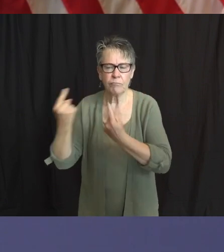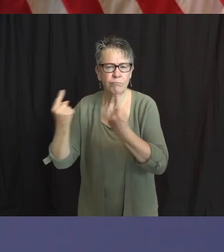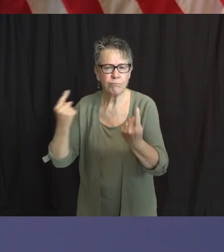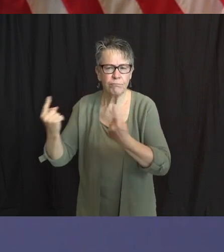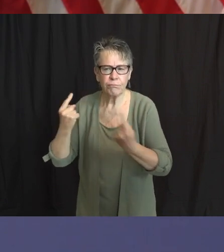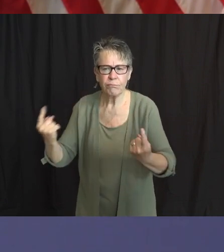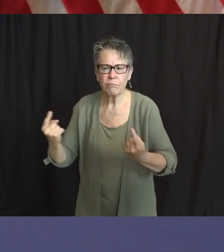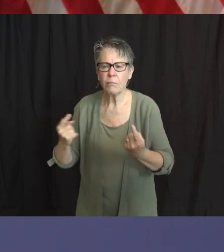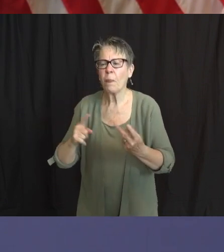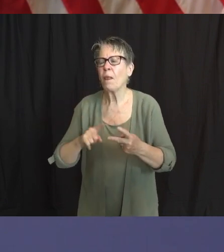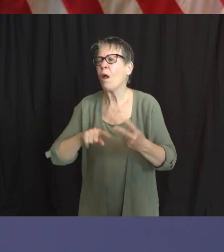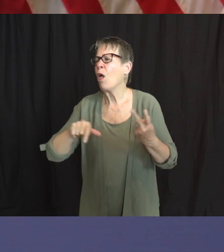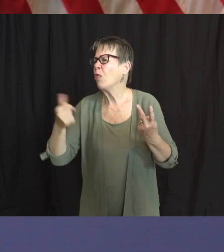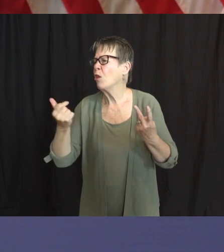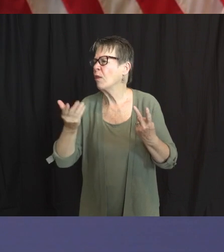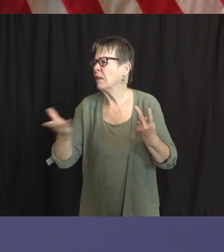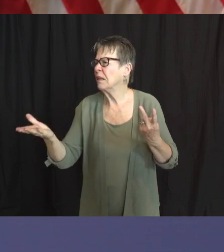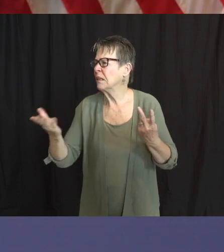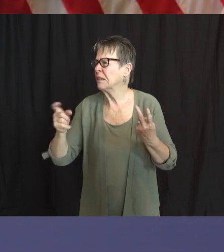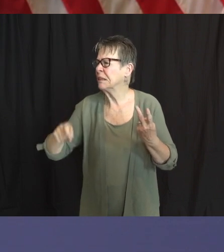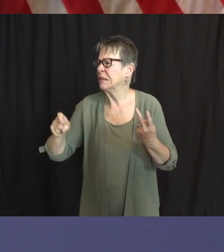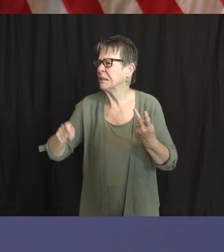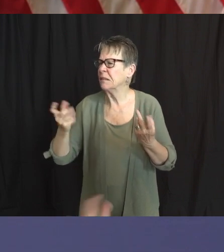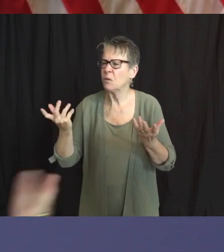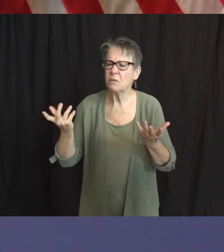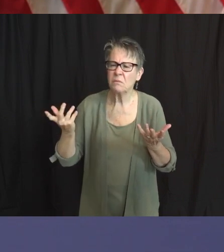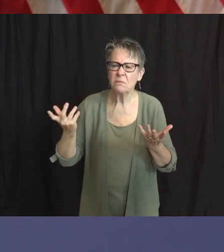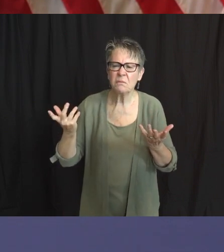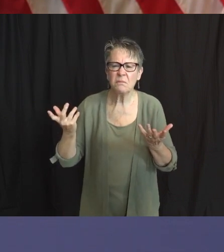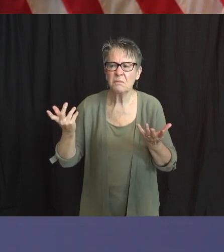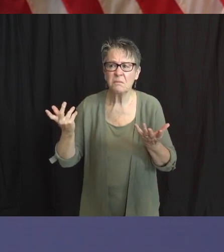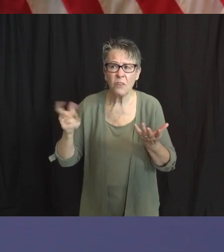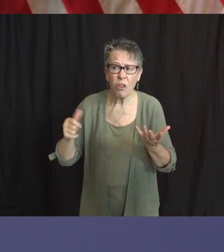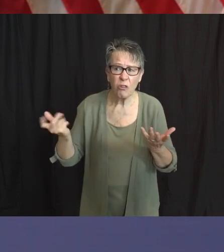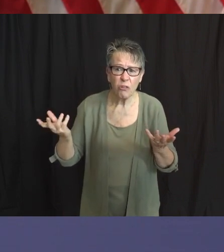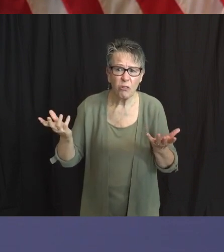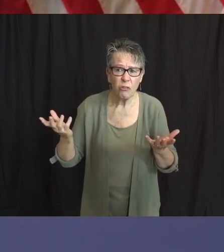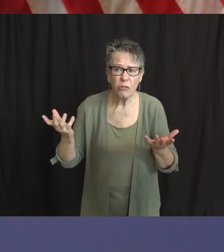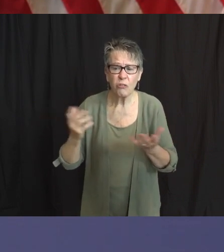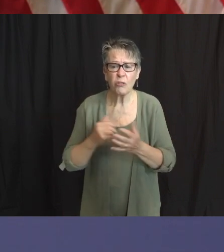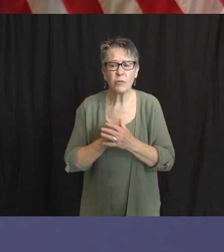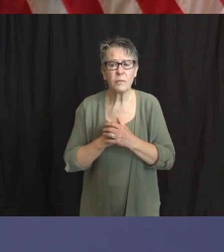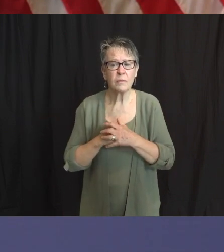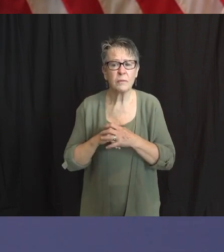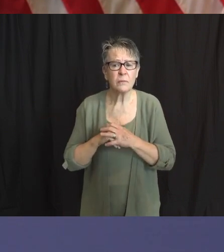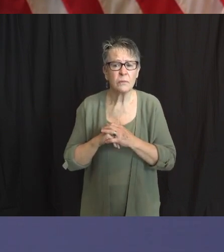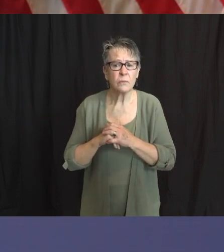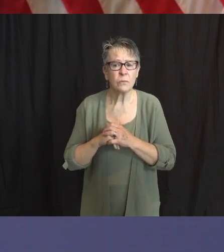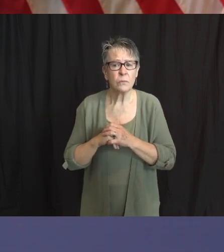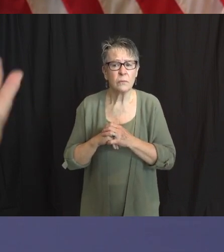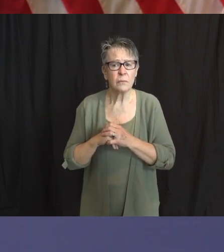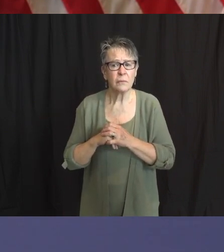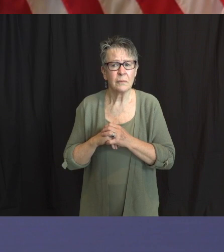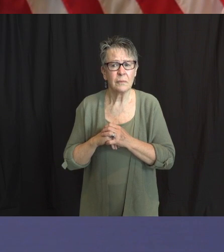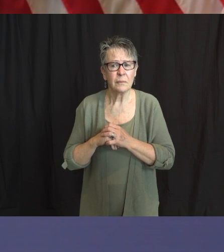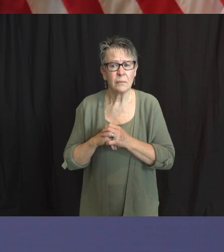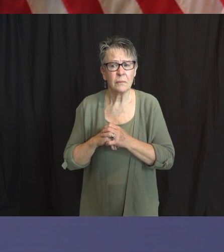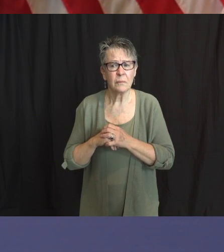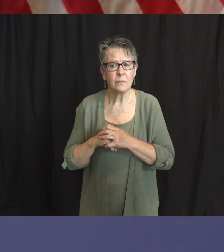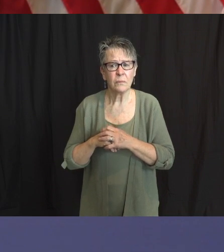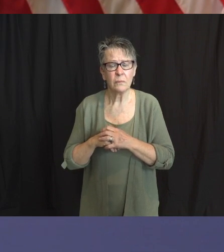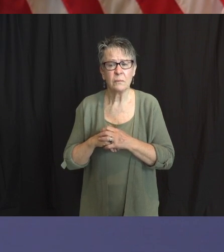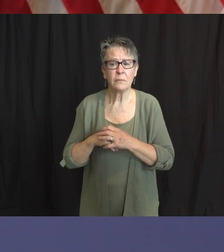were, keynote speaker for a class of 2020 commencement ceremony, what would your message be to them during